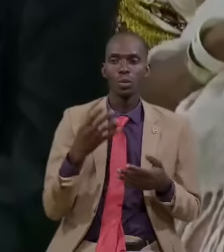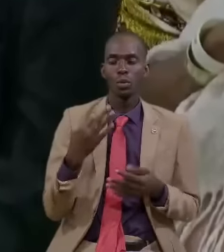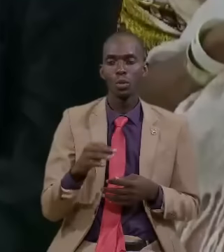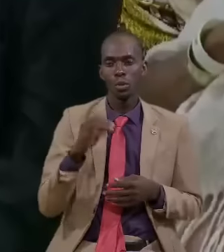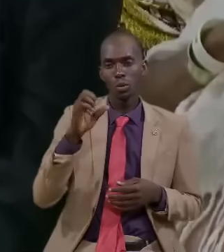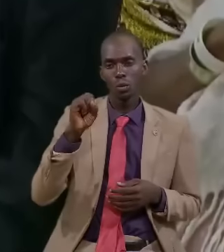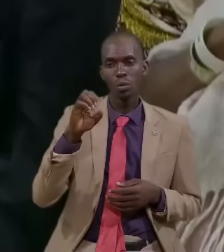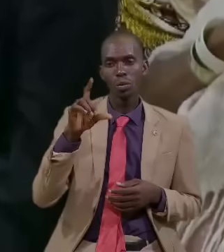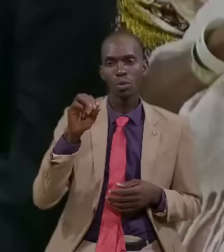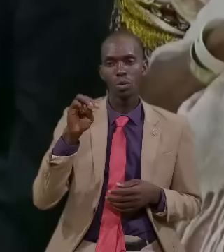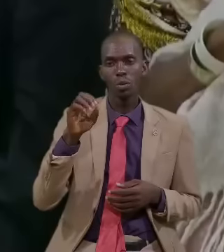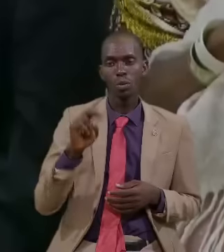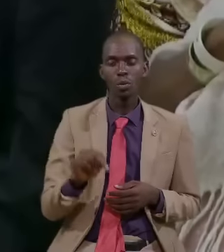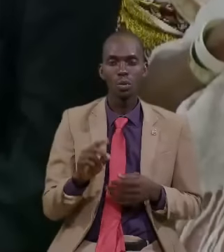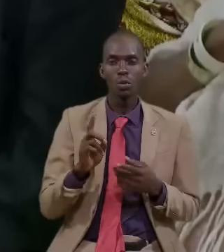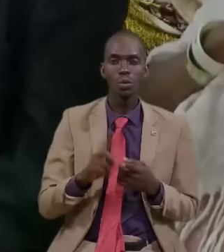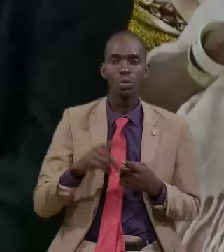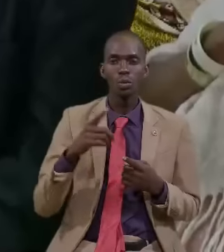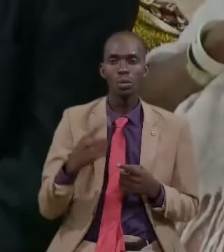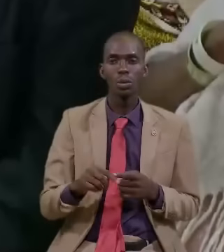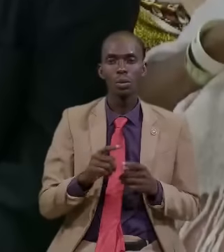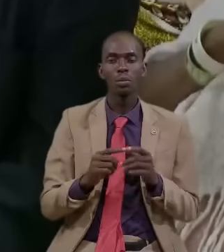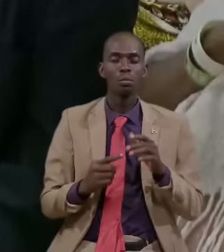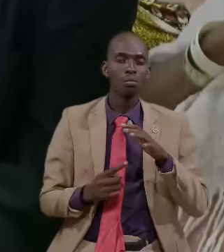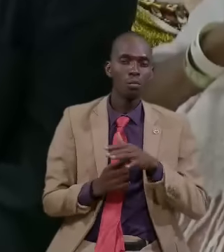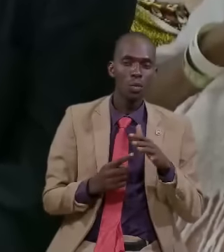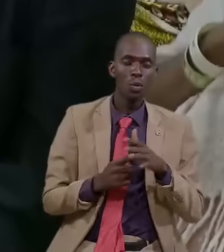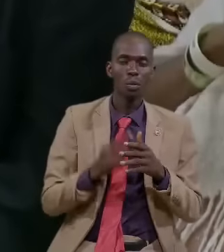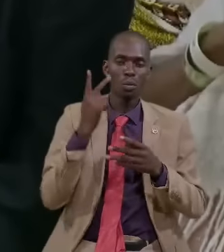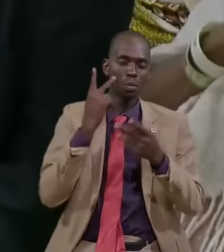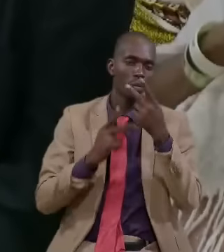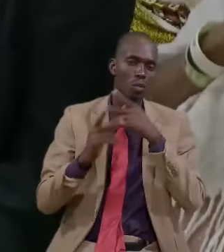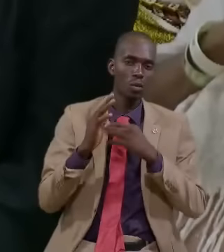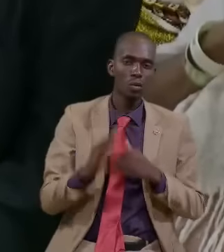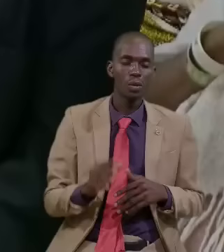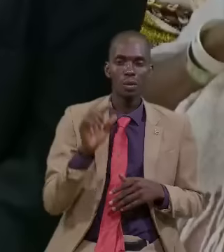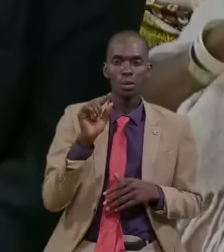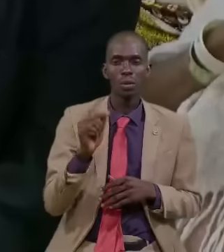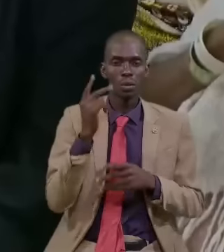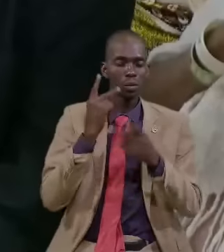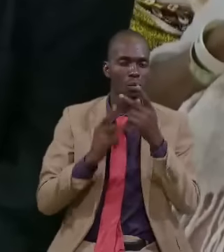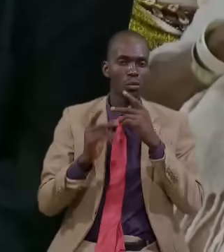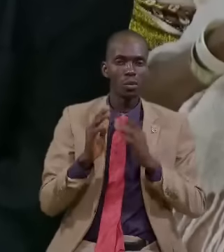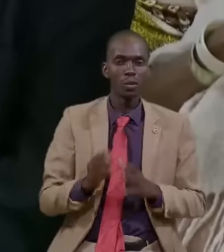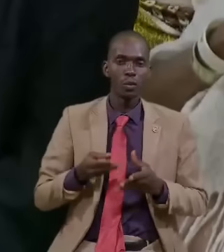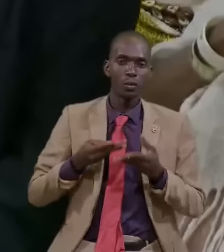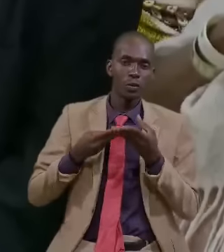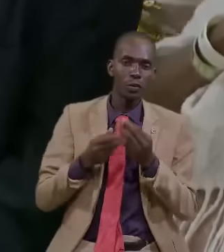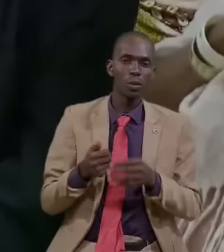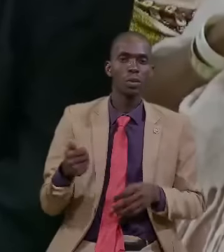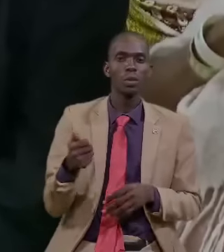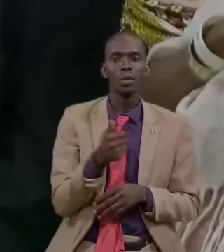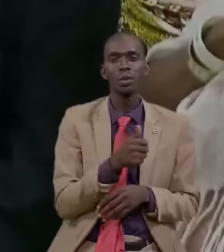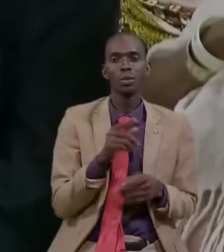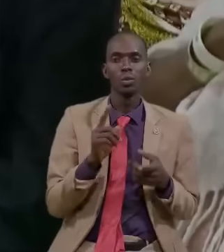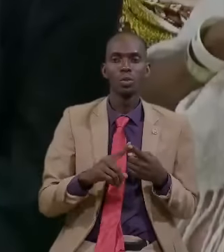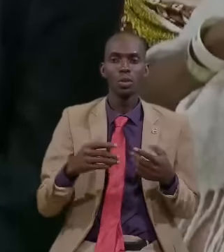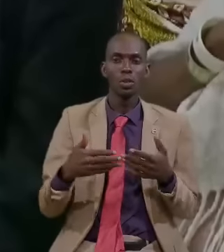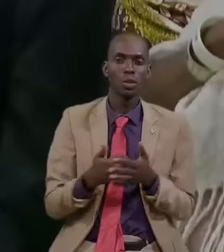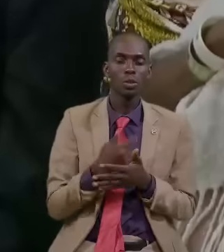prophets, minor prophets, feed yourself. And then you come to the New Testament, feed